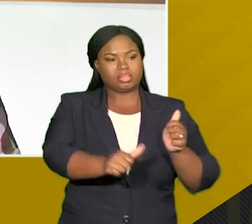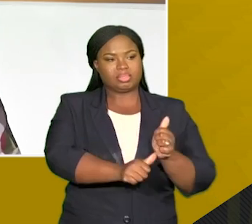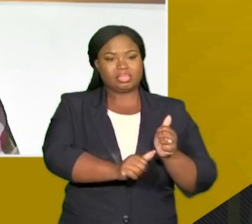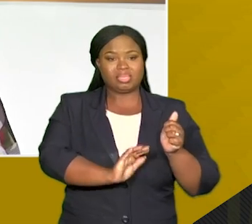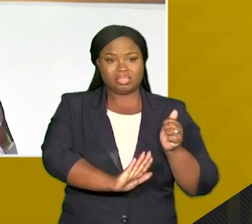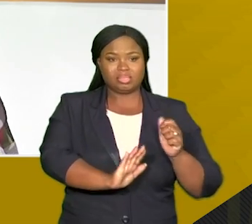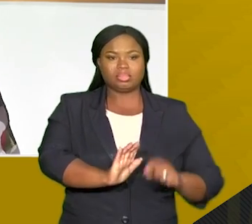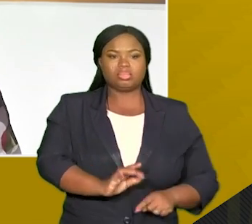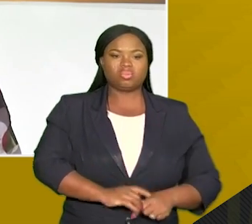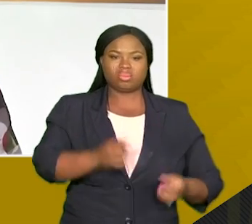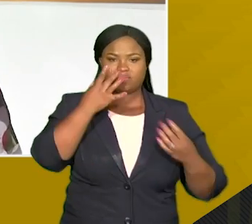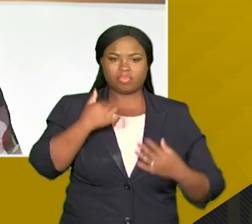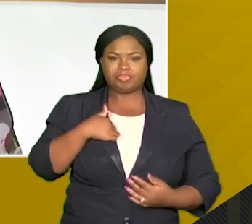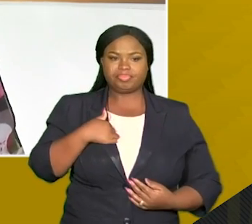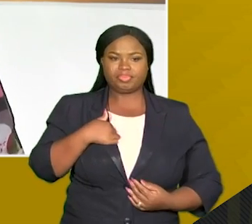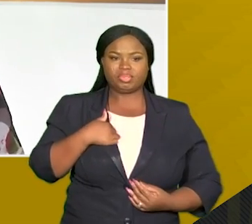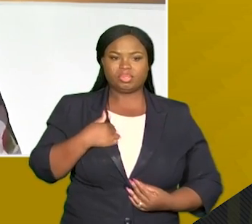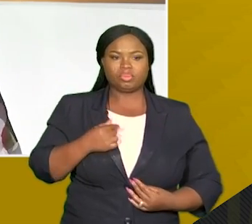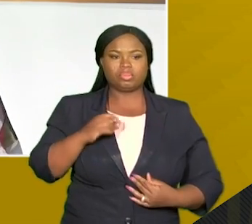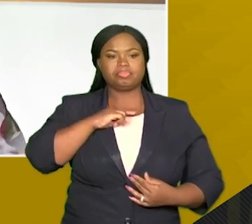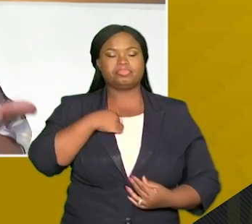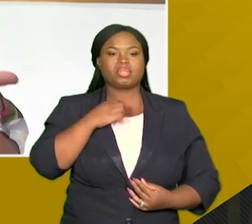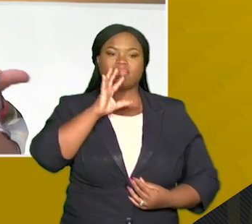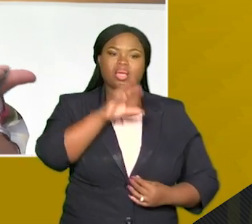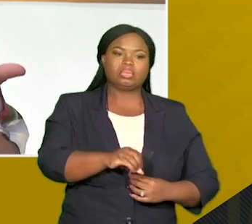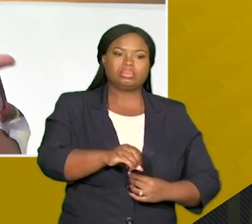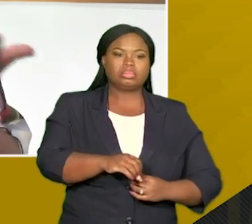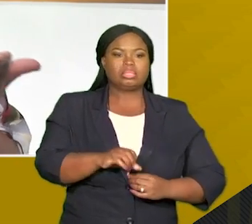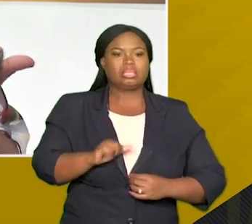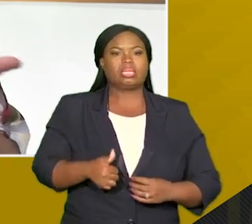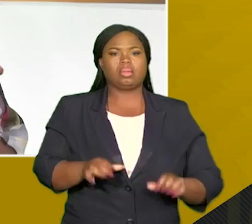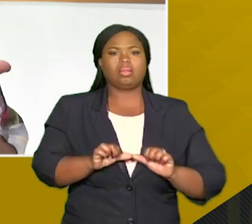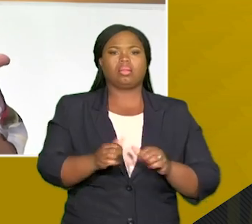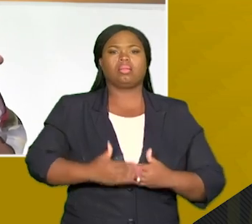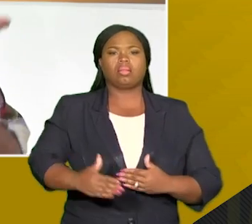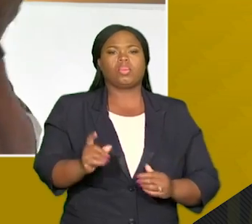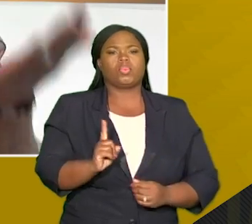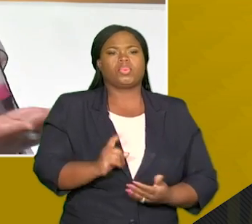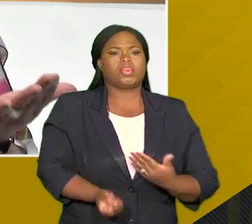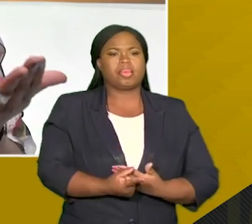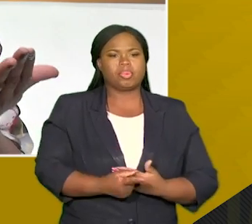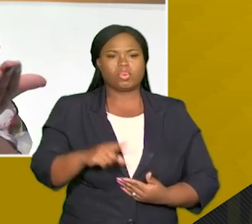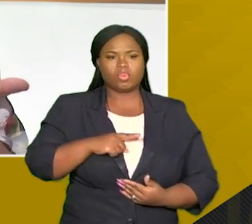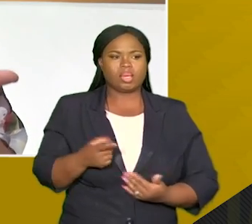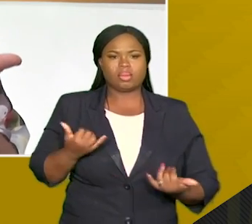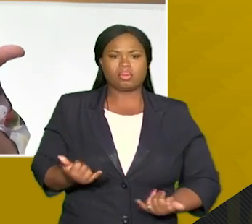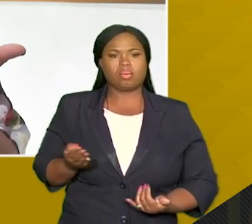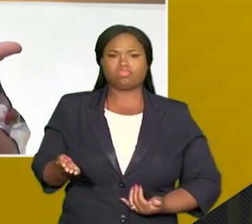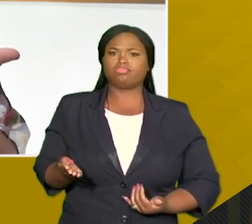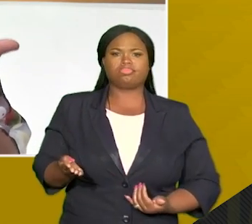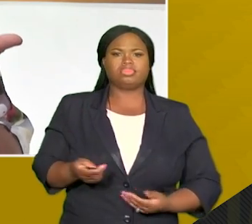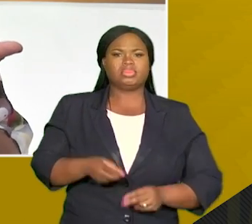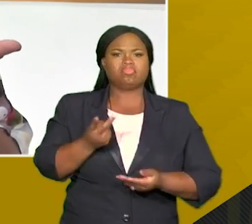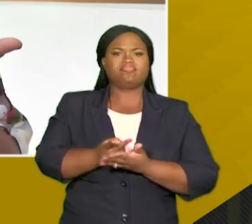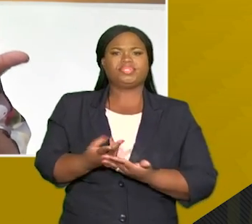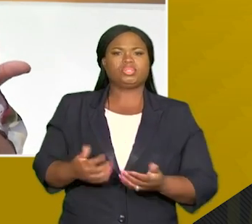commander wakhona. Wangitshela ukuthi ngimbuza ukuthi okay, what is the way forward now as aso? And then what